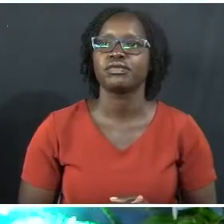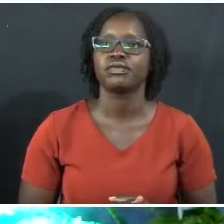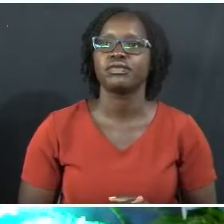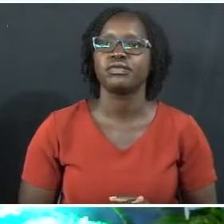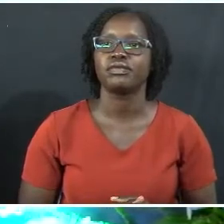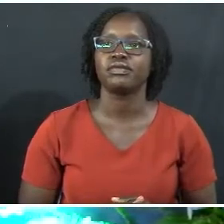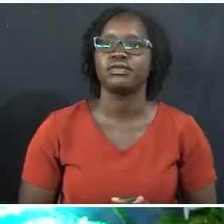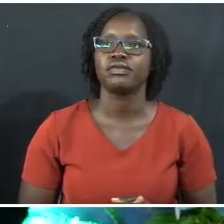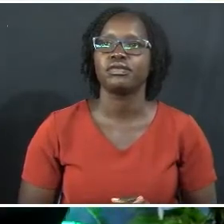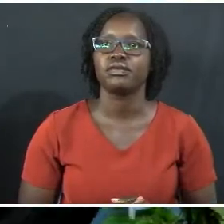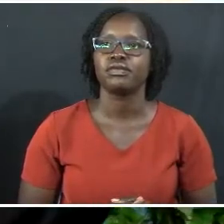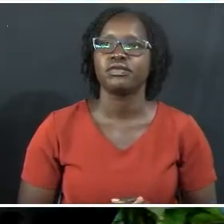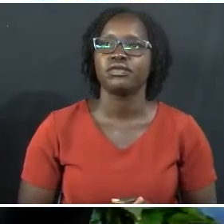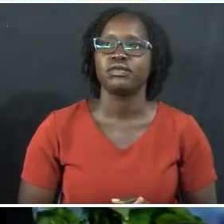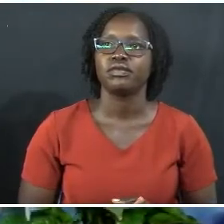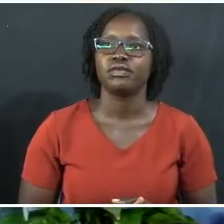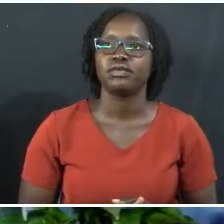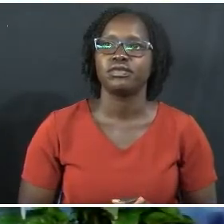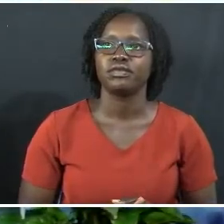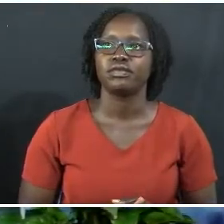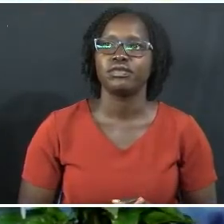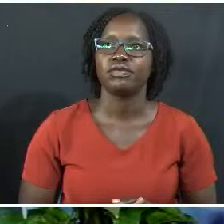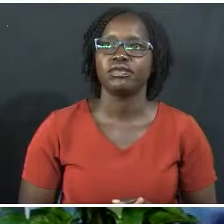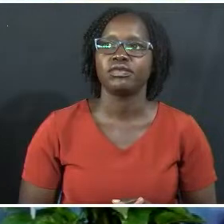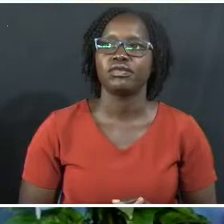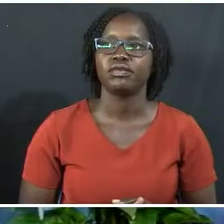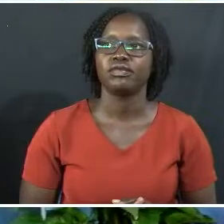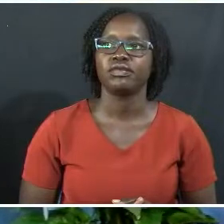if you are here and you are not baptized,